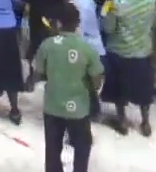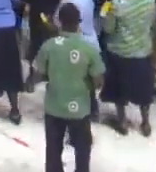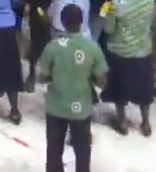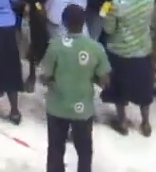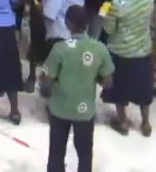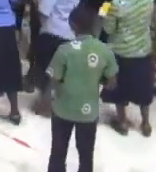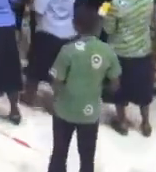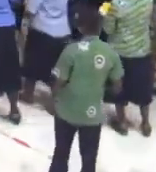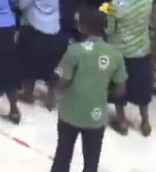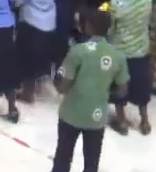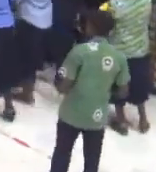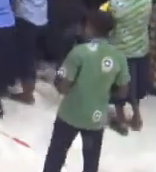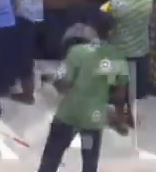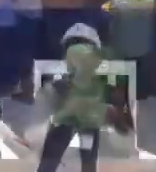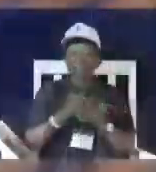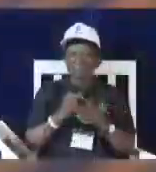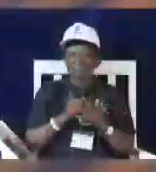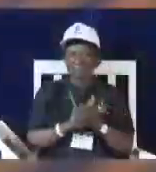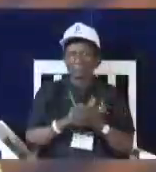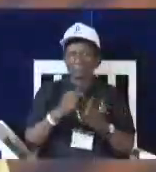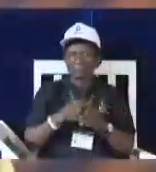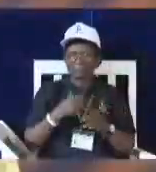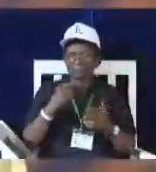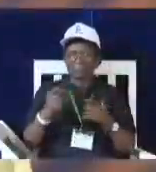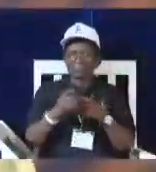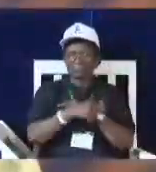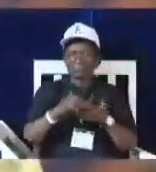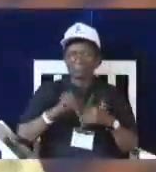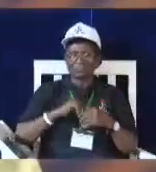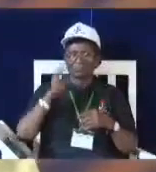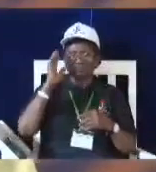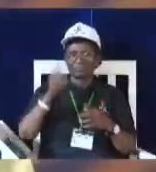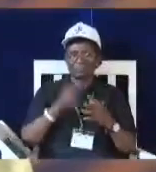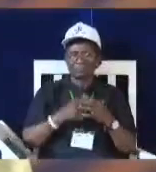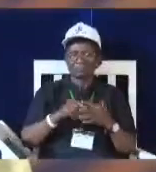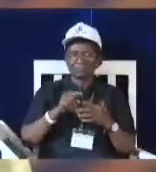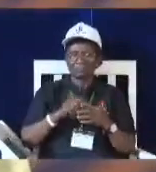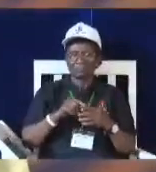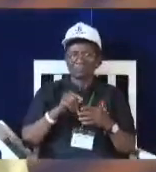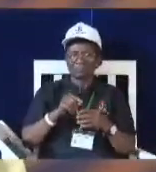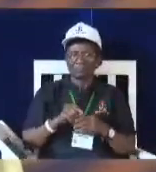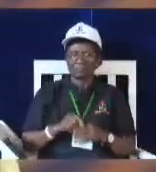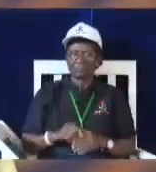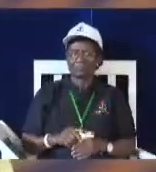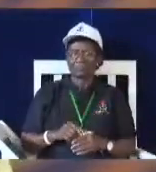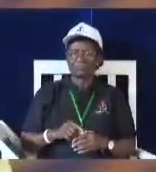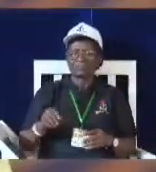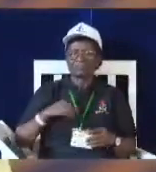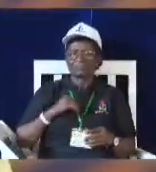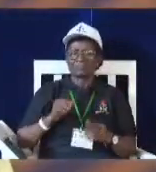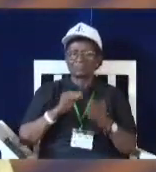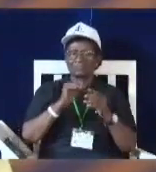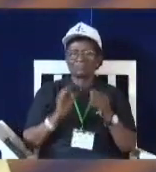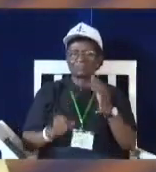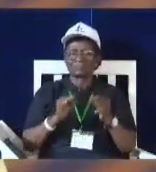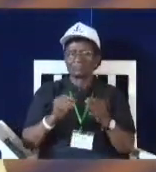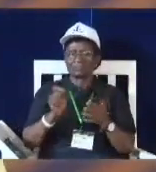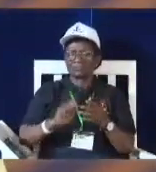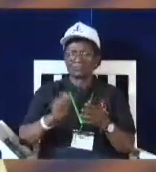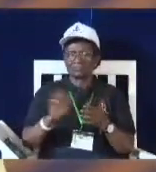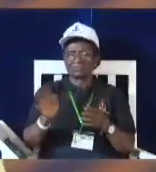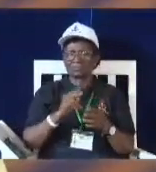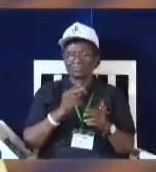begin to pray for you. And so I'm going to need your names, your address, and your prayer requests.